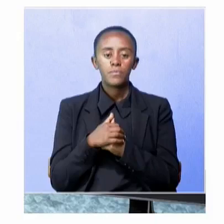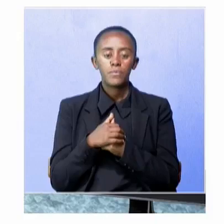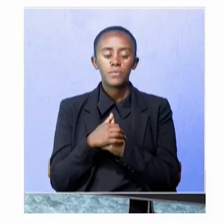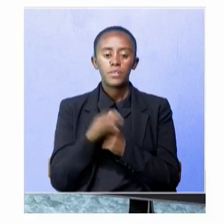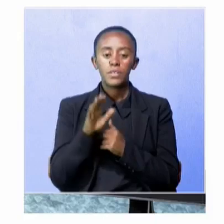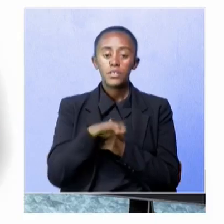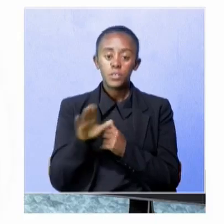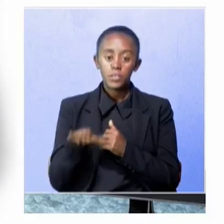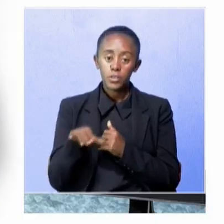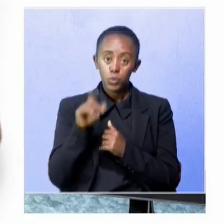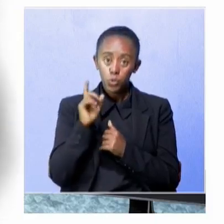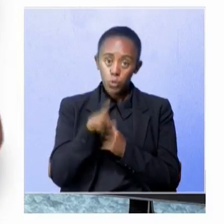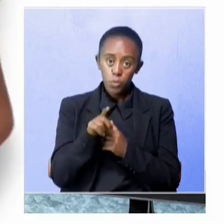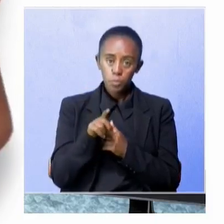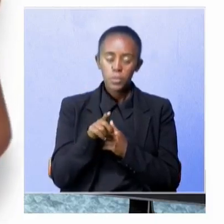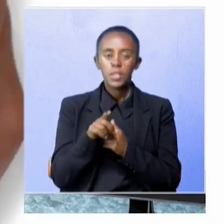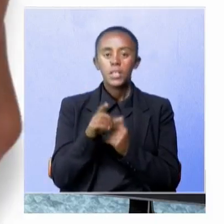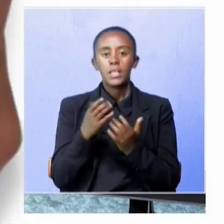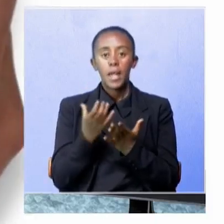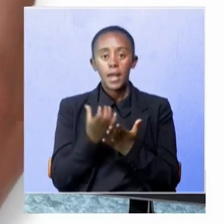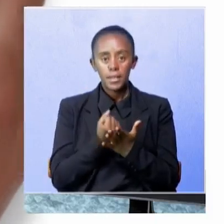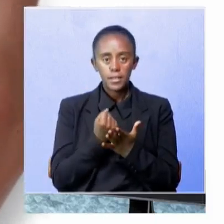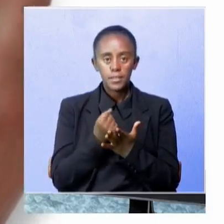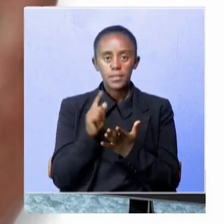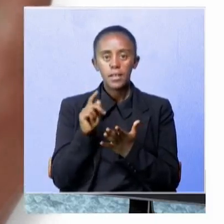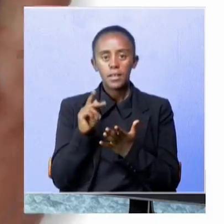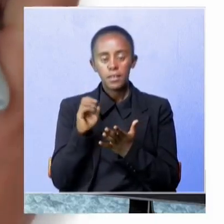should be taken